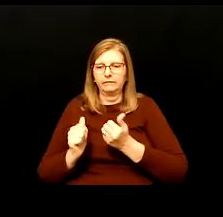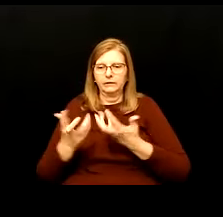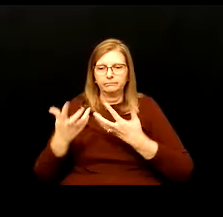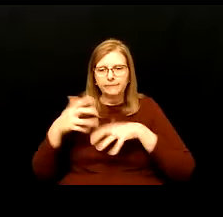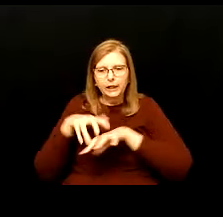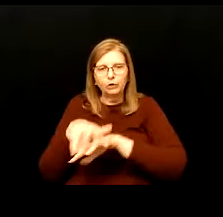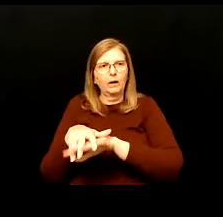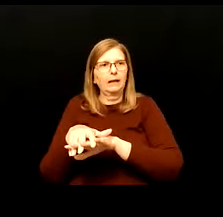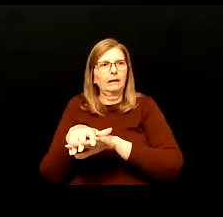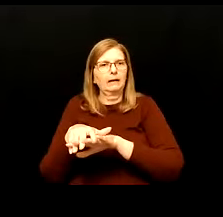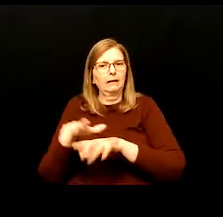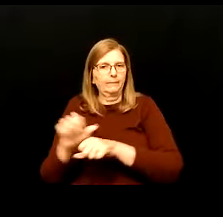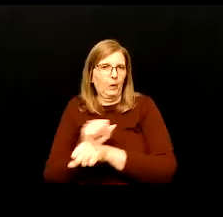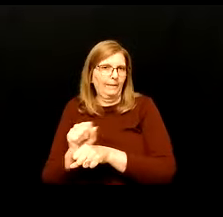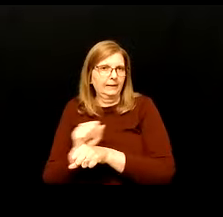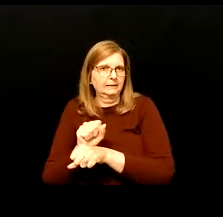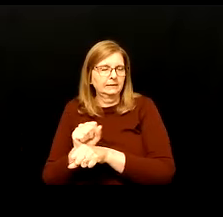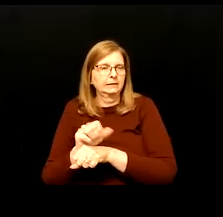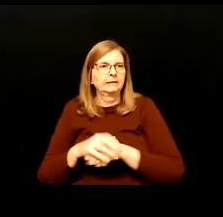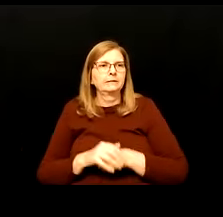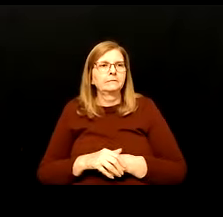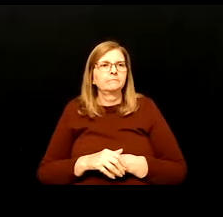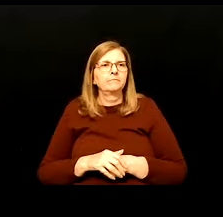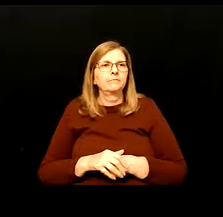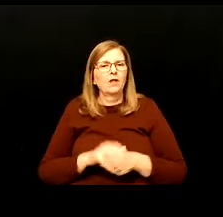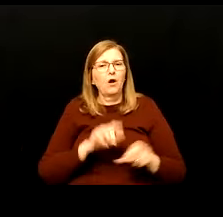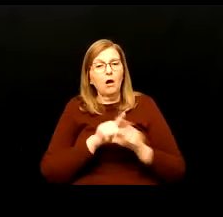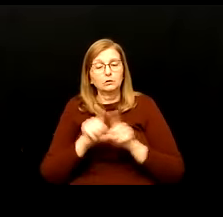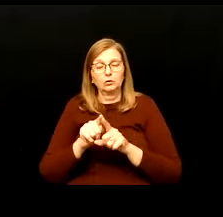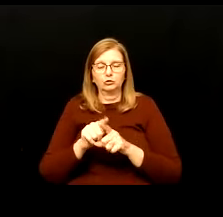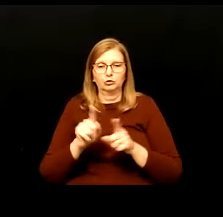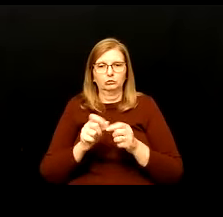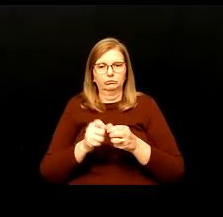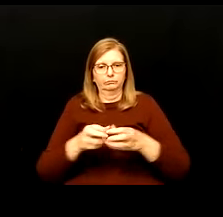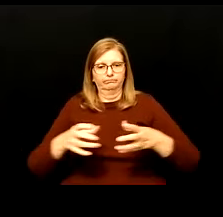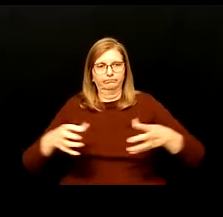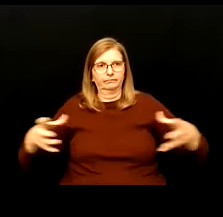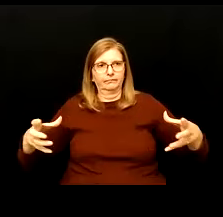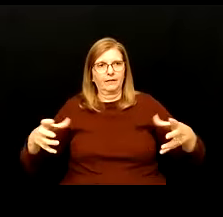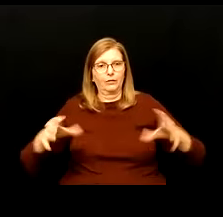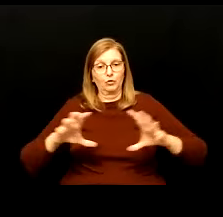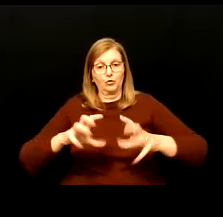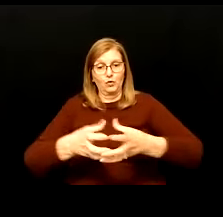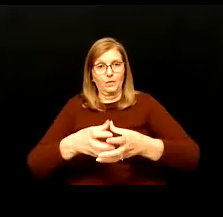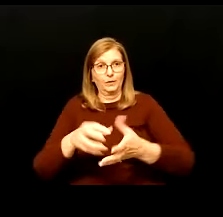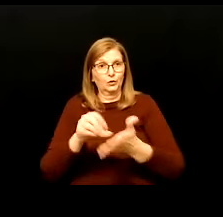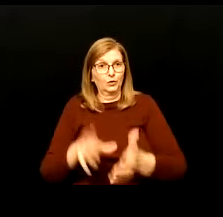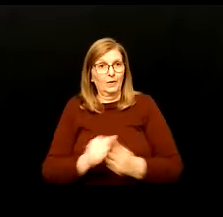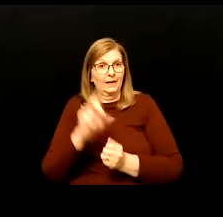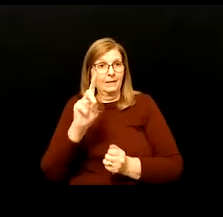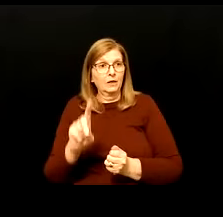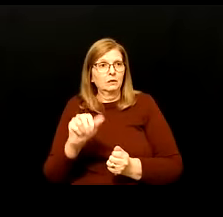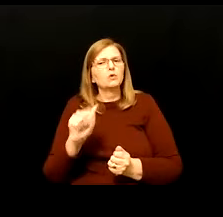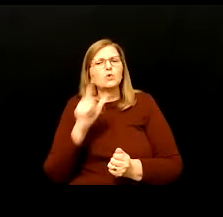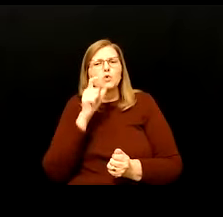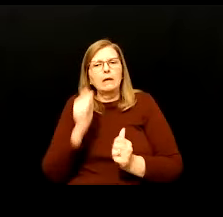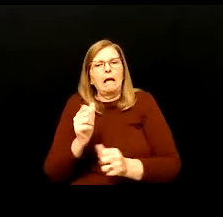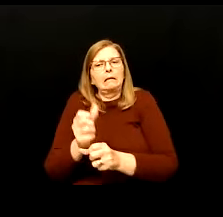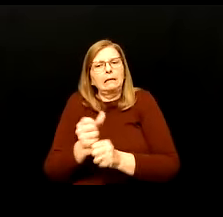integrated employment. Also expand the population of students with disabilities who may receive